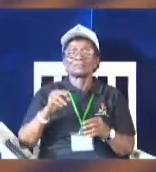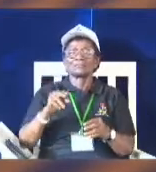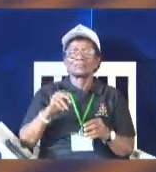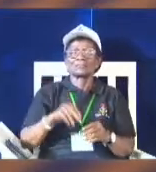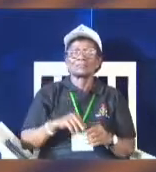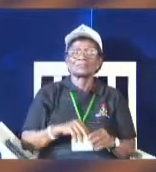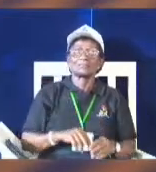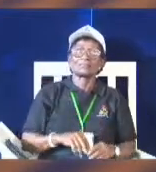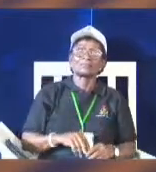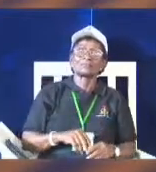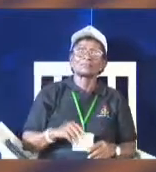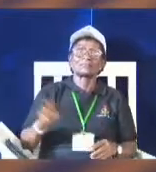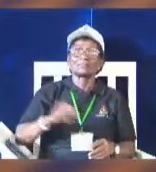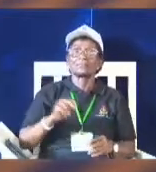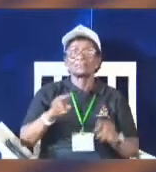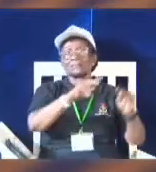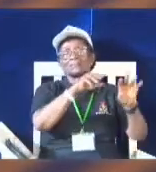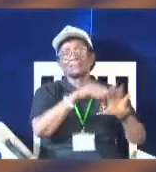him